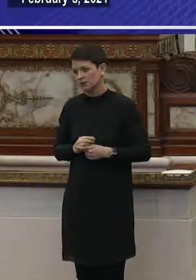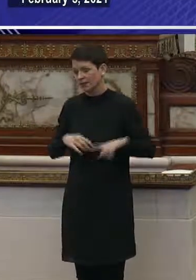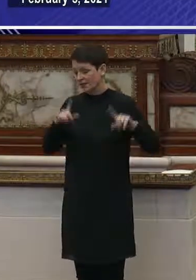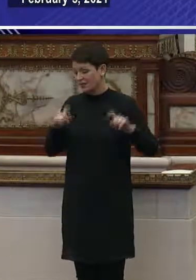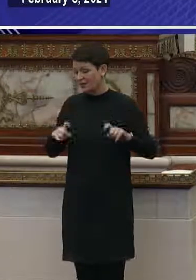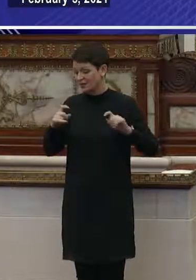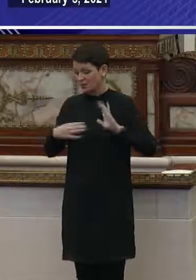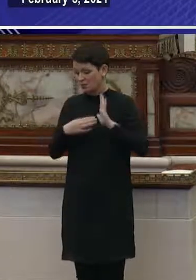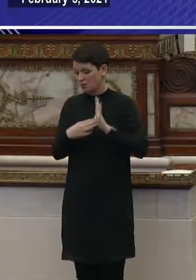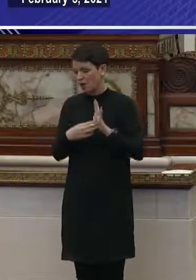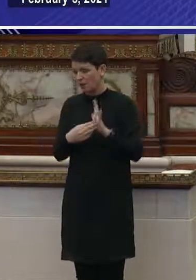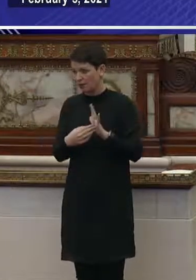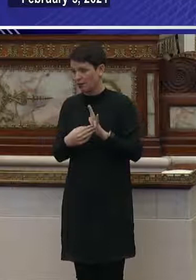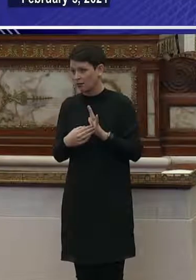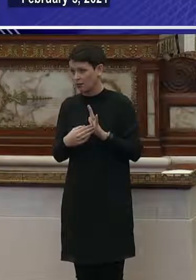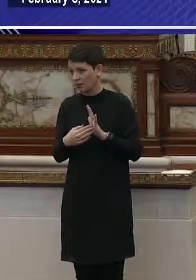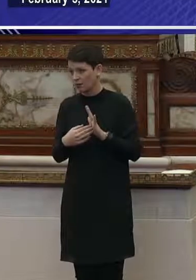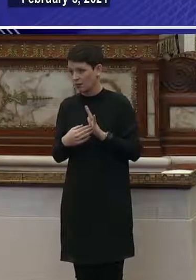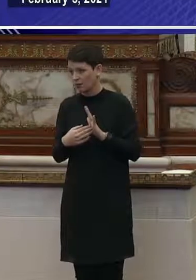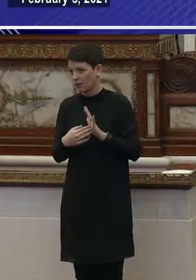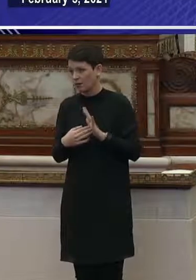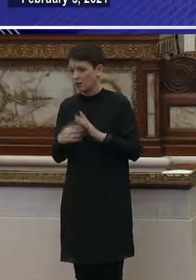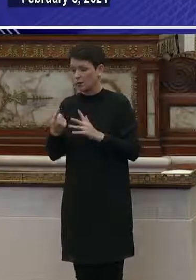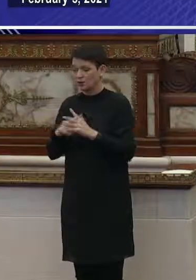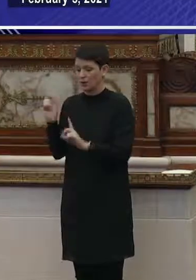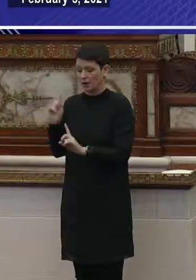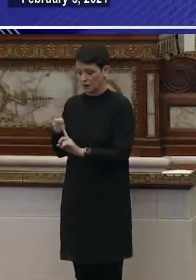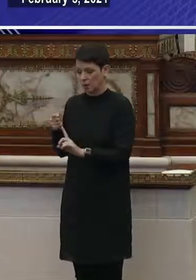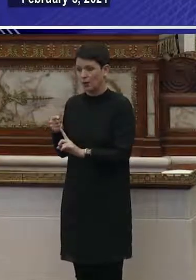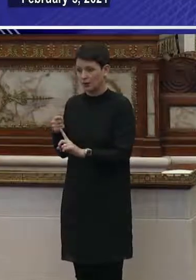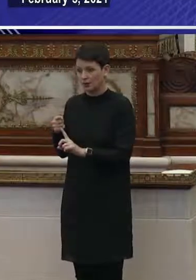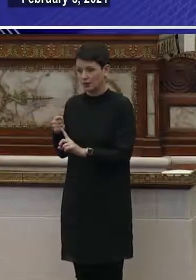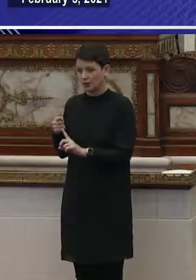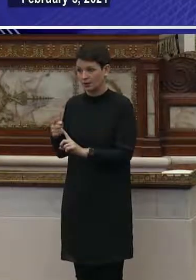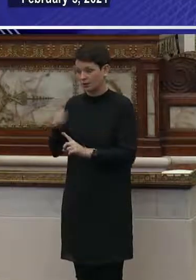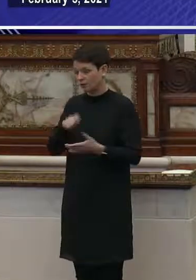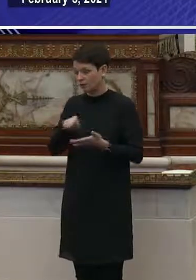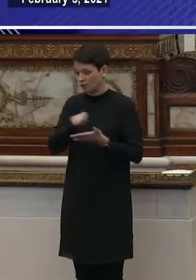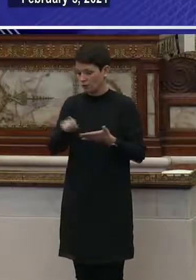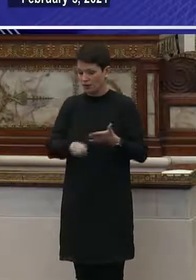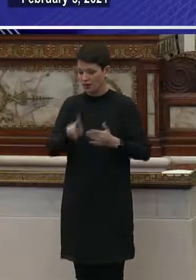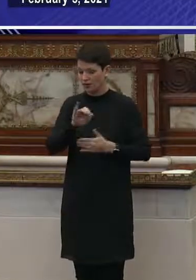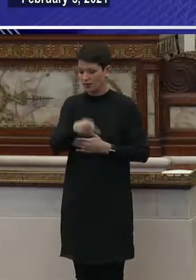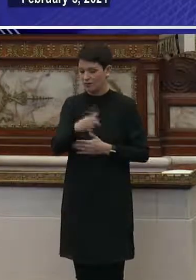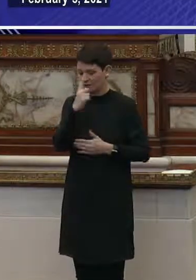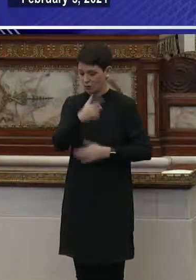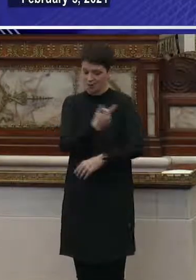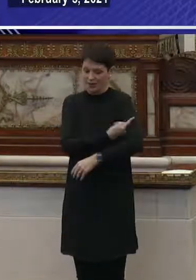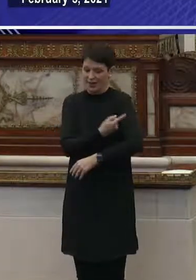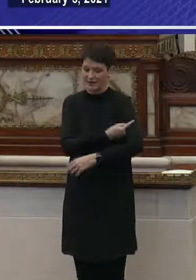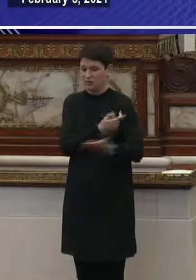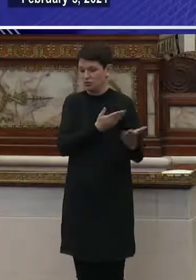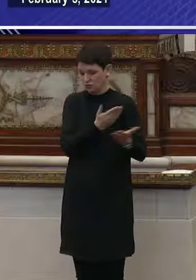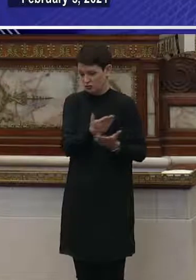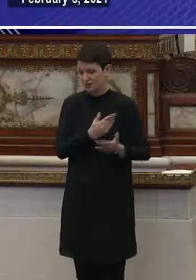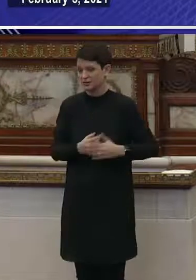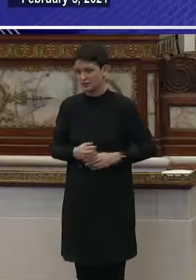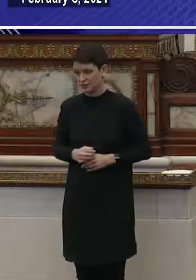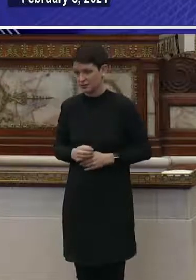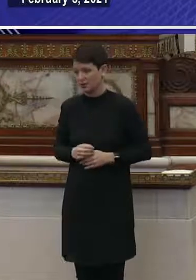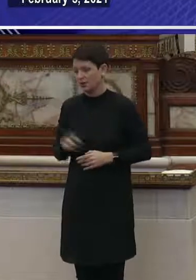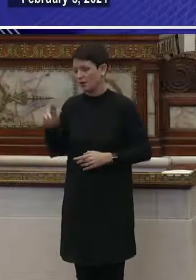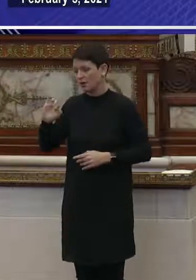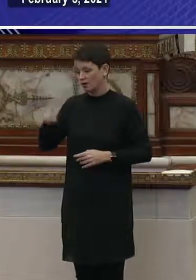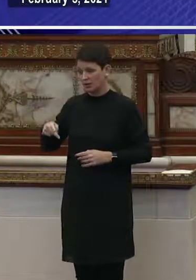testing model was a starting point for the writing of the request for proposals for vaccination services. That request